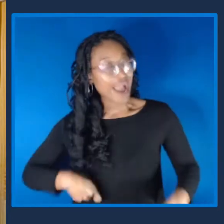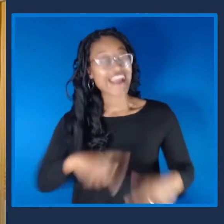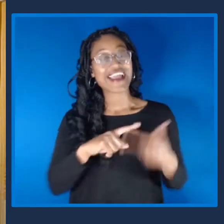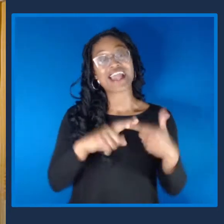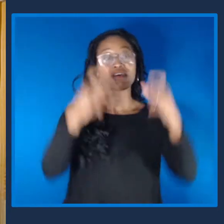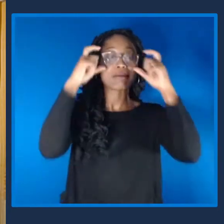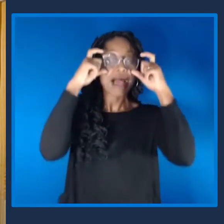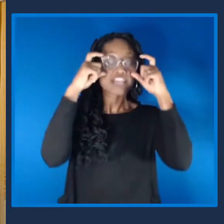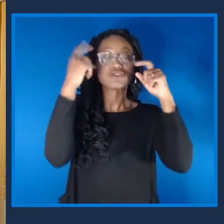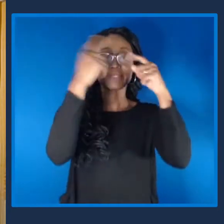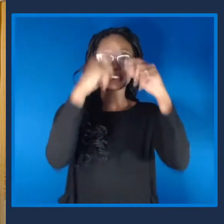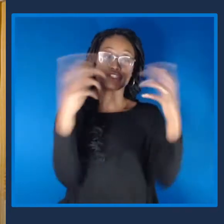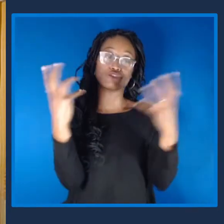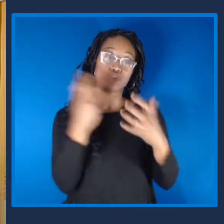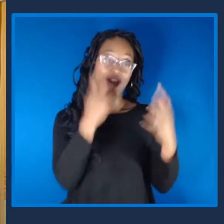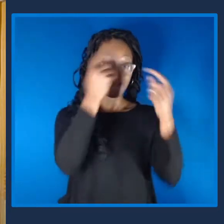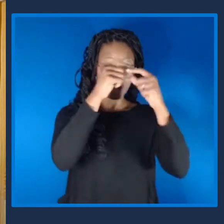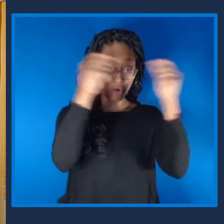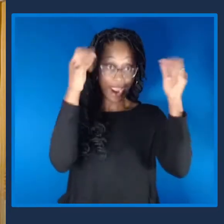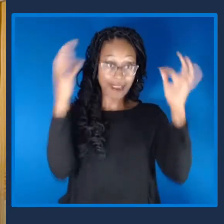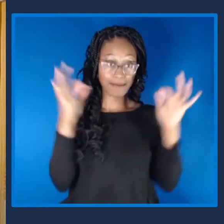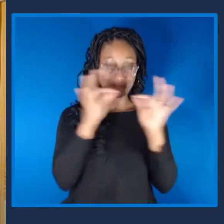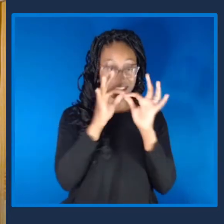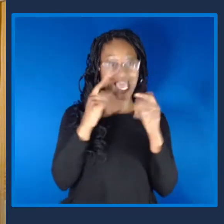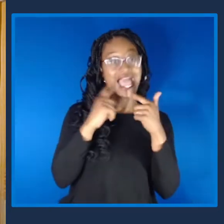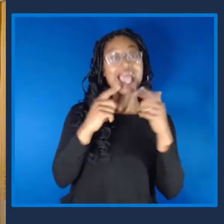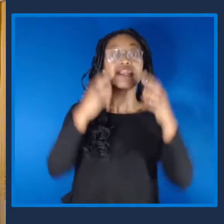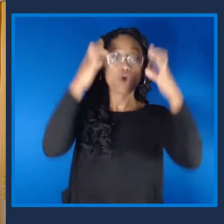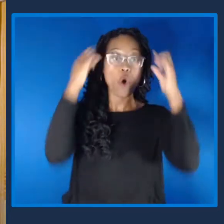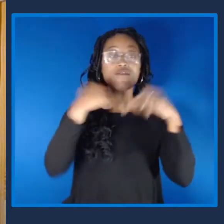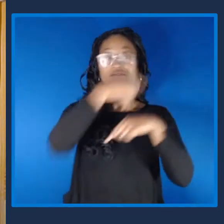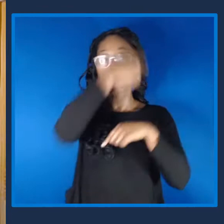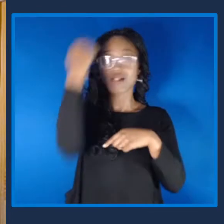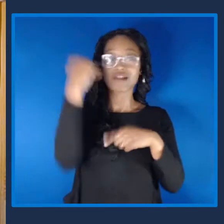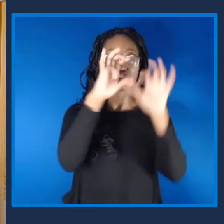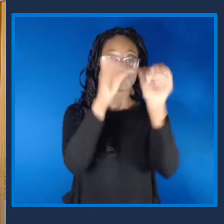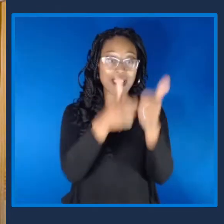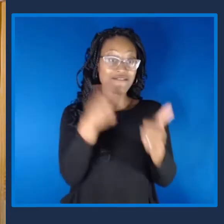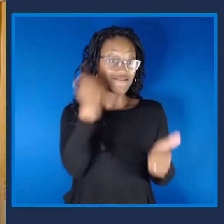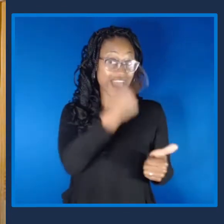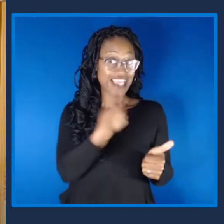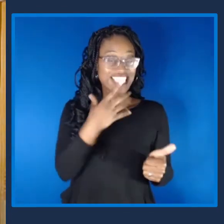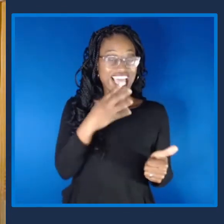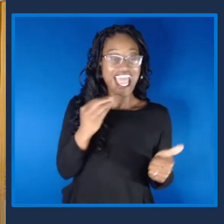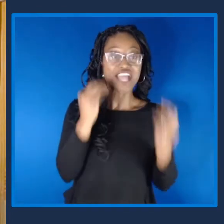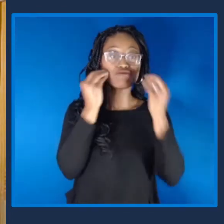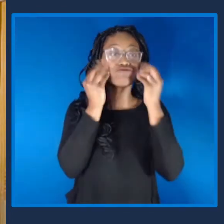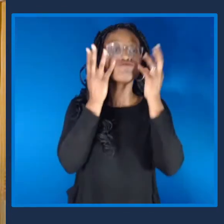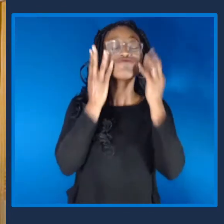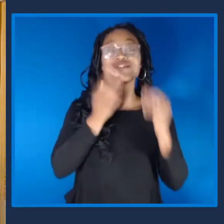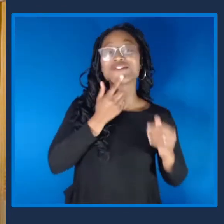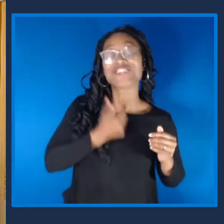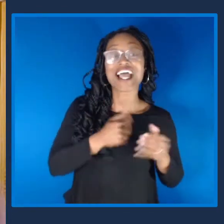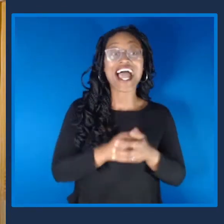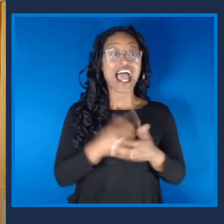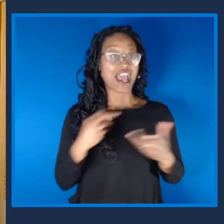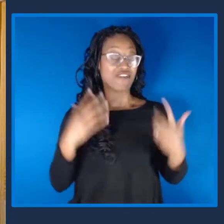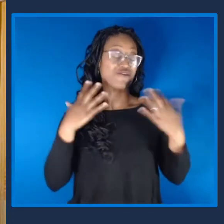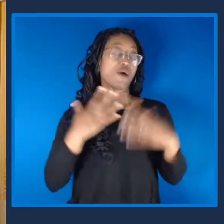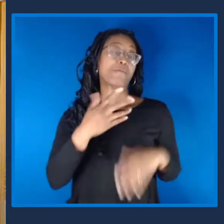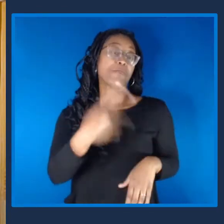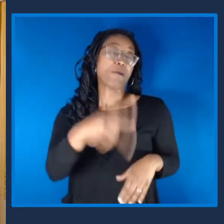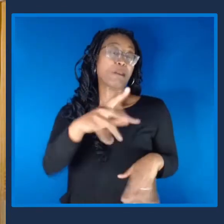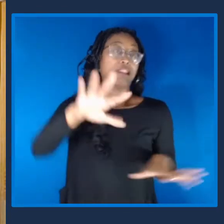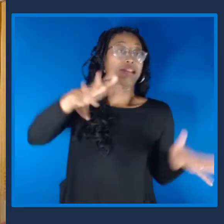face, and rosy cheeks. Today, I'm wearing a black shirt and a purple-ish scarf. I'm sitting in my